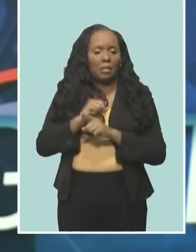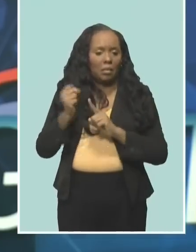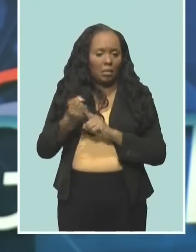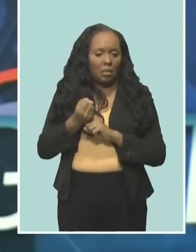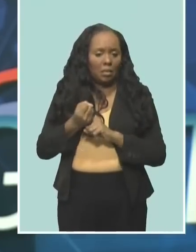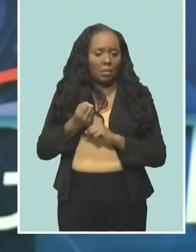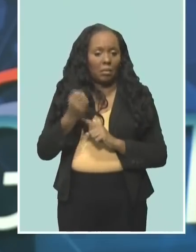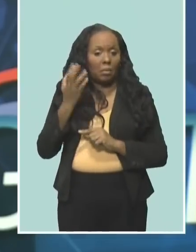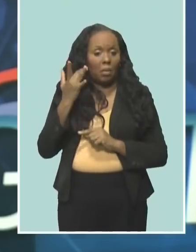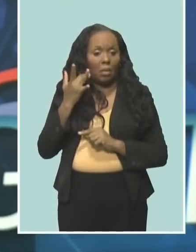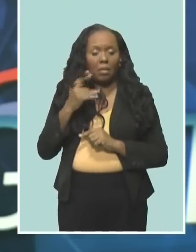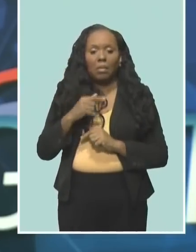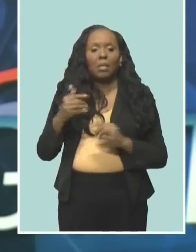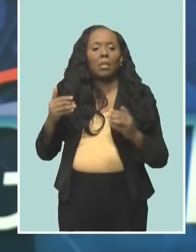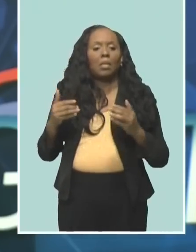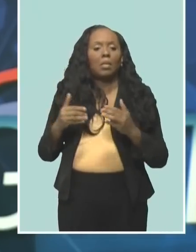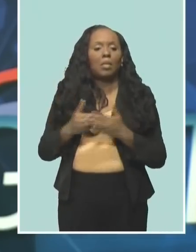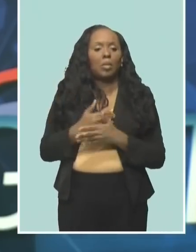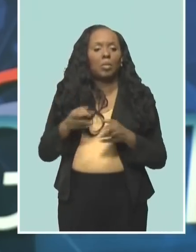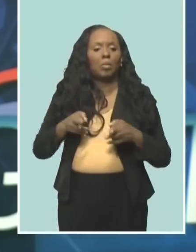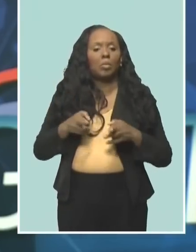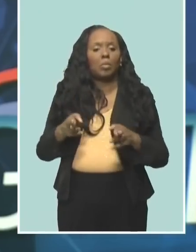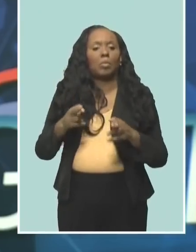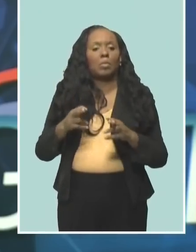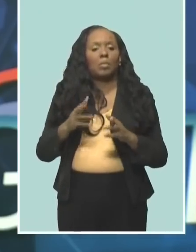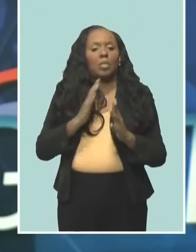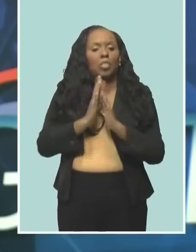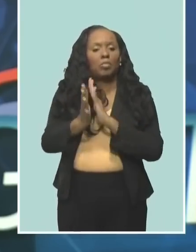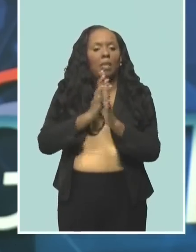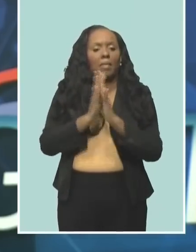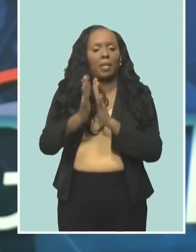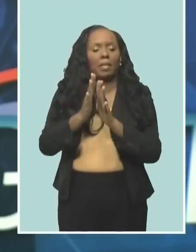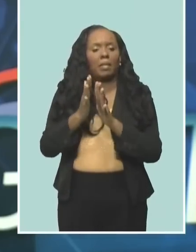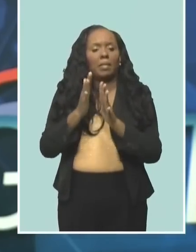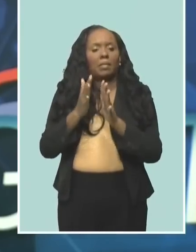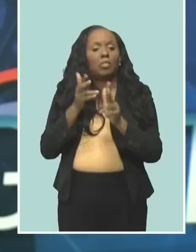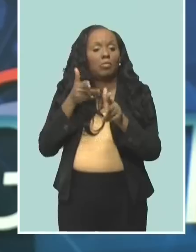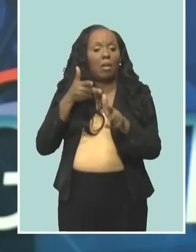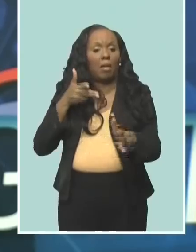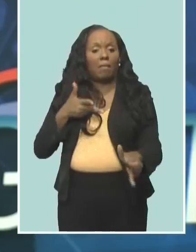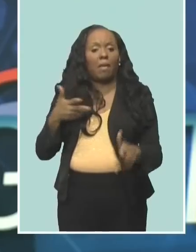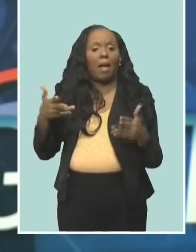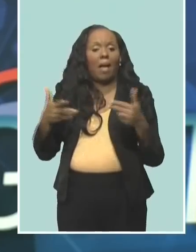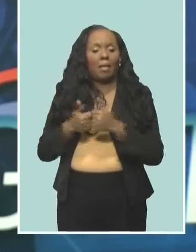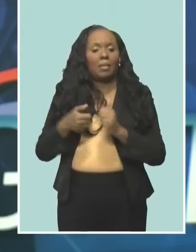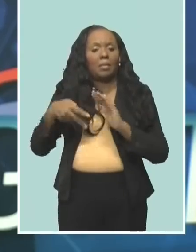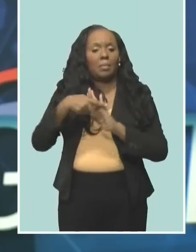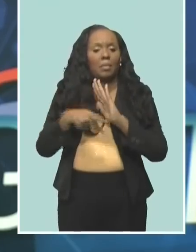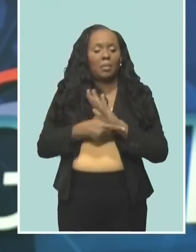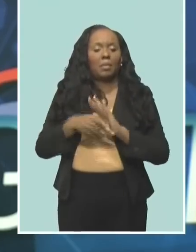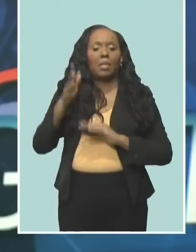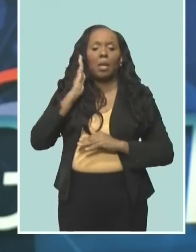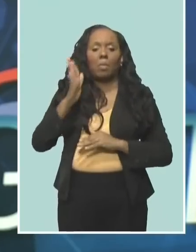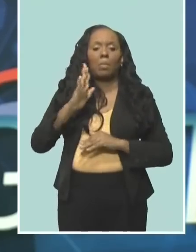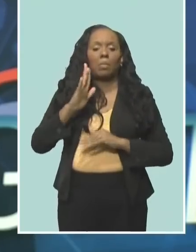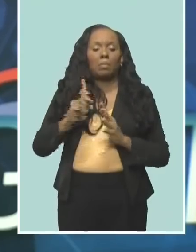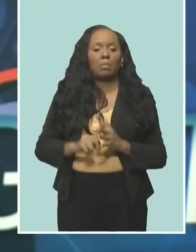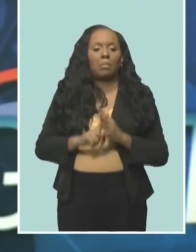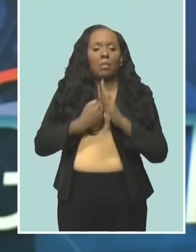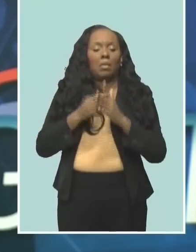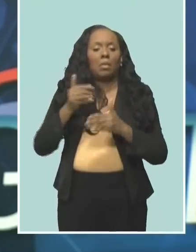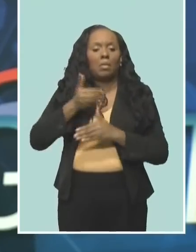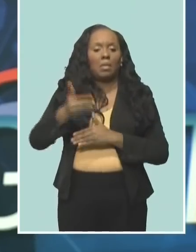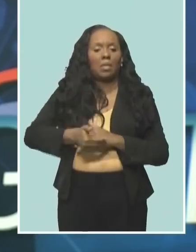as a new road traffic accident investigation policy is expected to come into effect next month. He was speaking at the